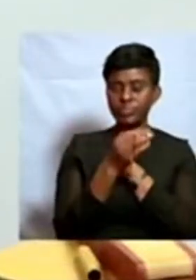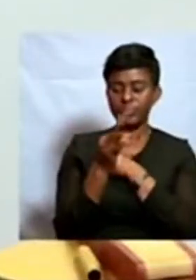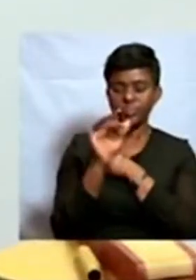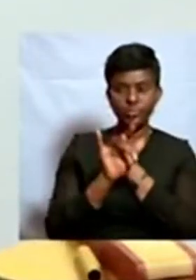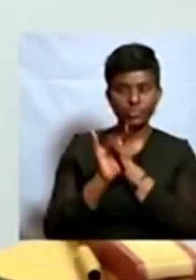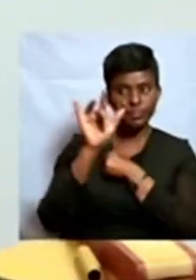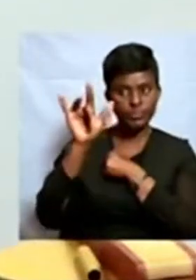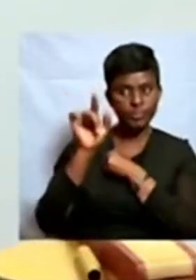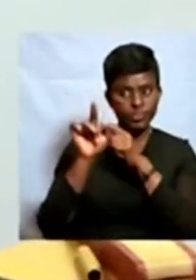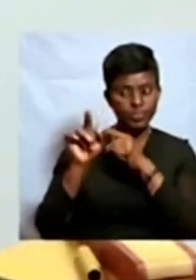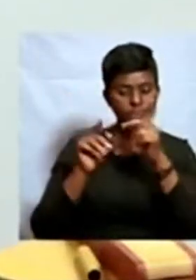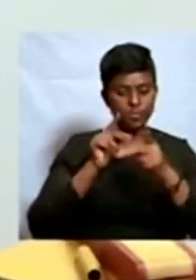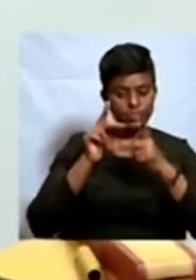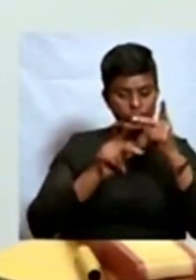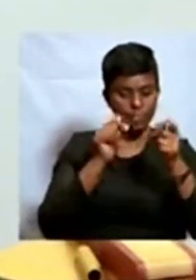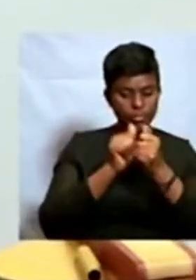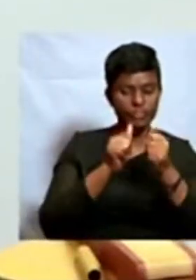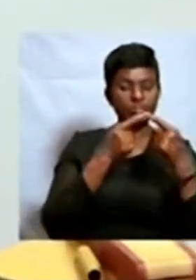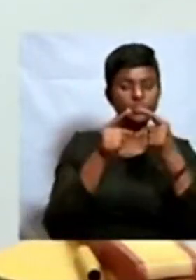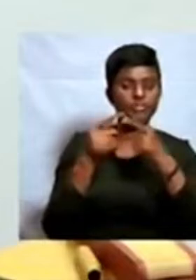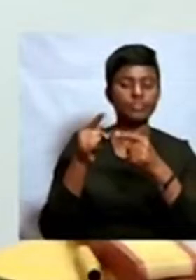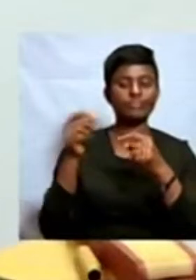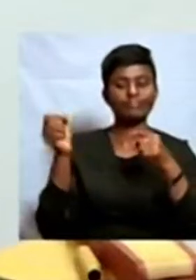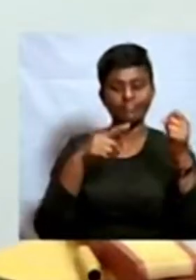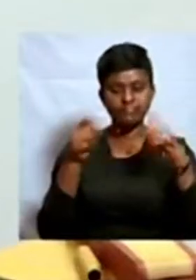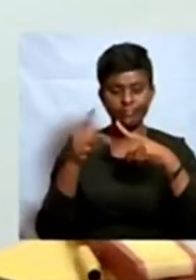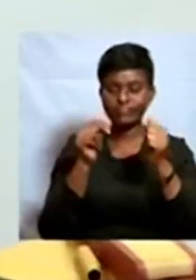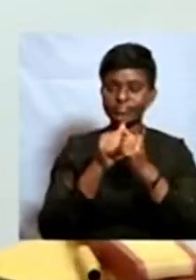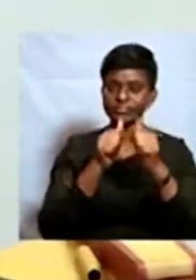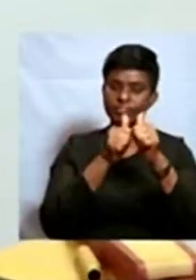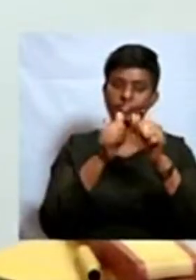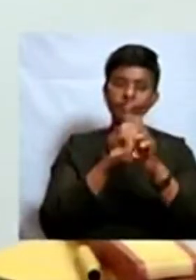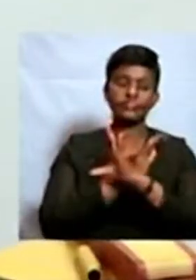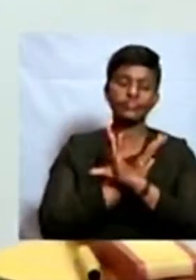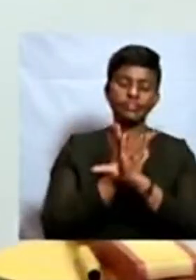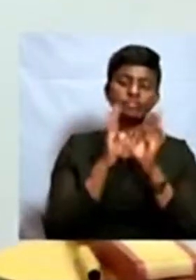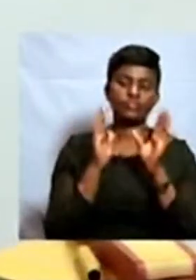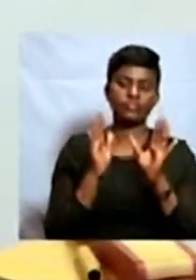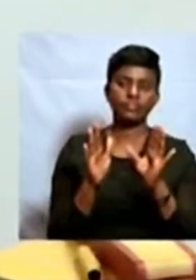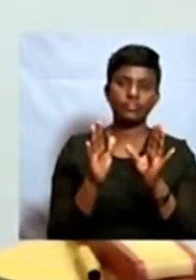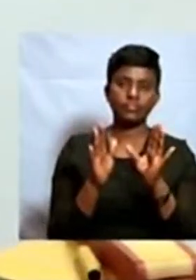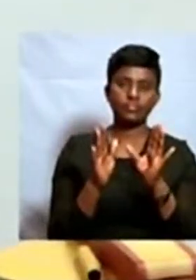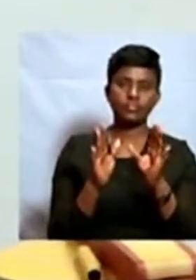flight procedures and aeronautical charts in accordance with the